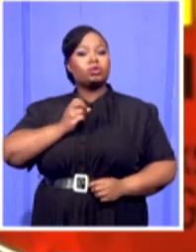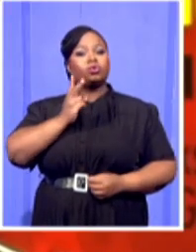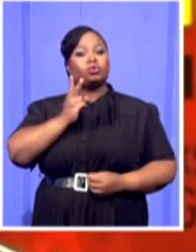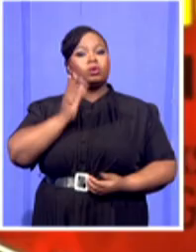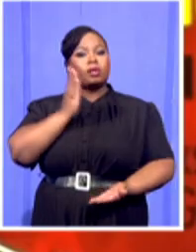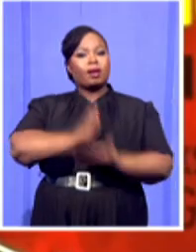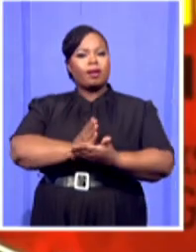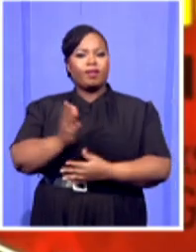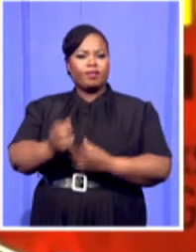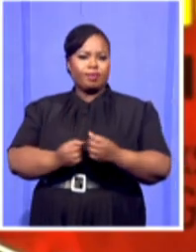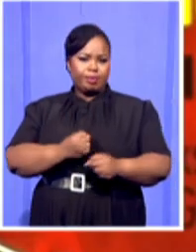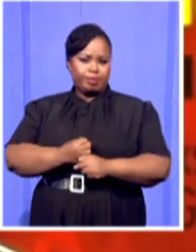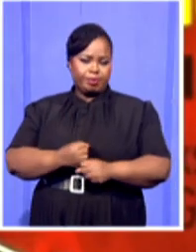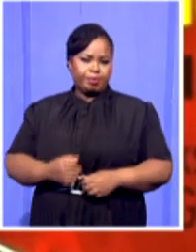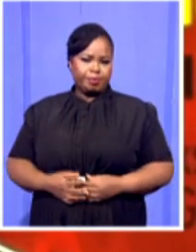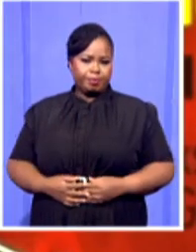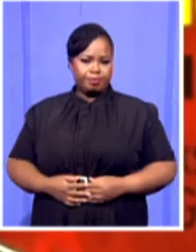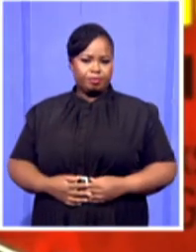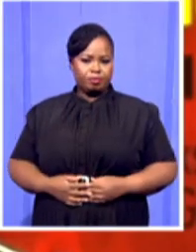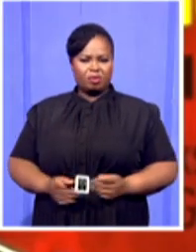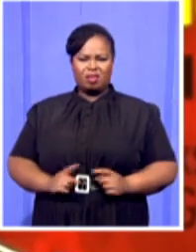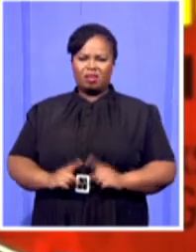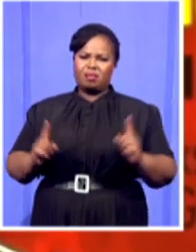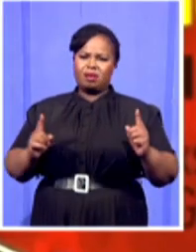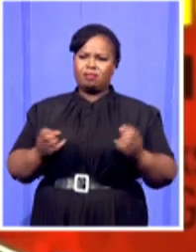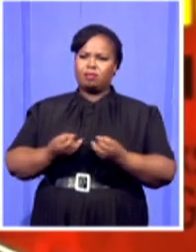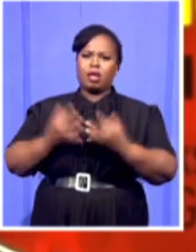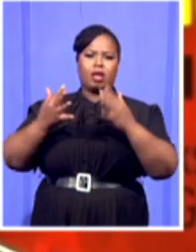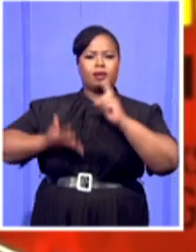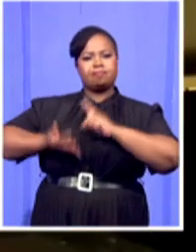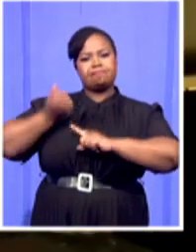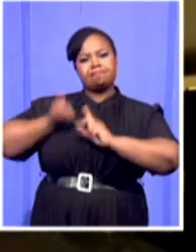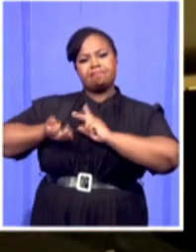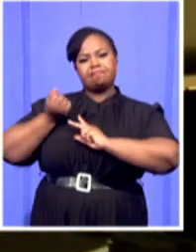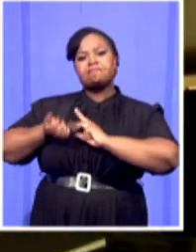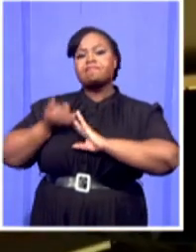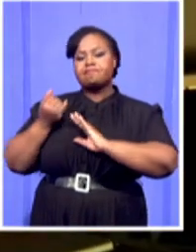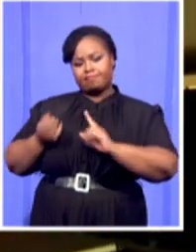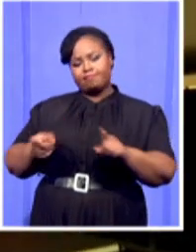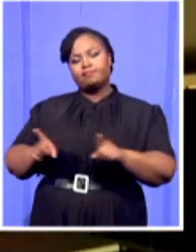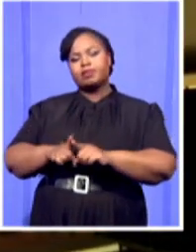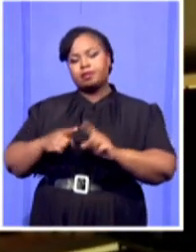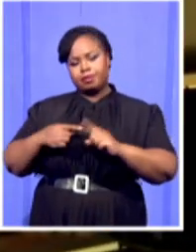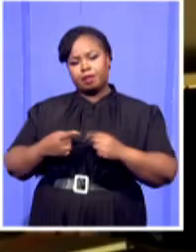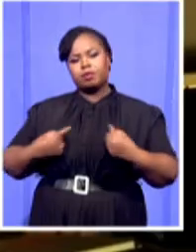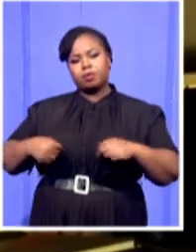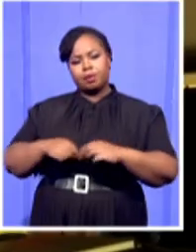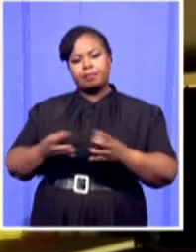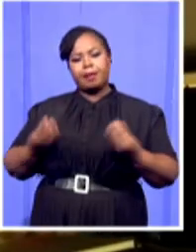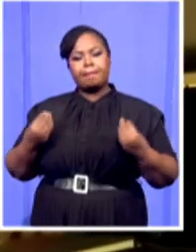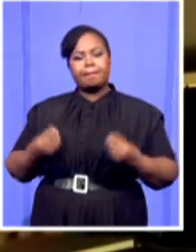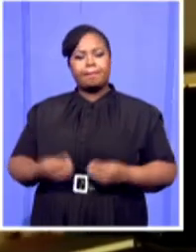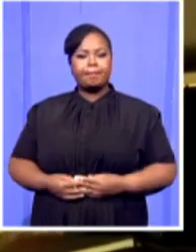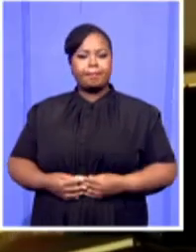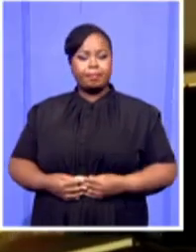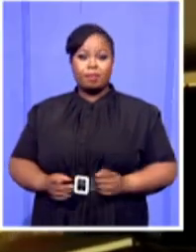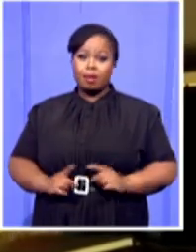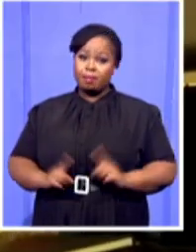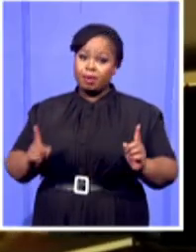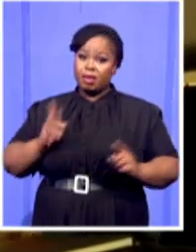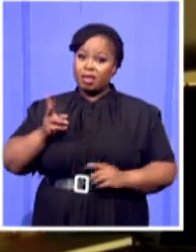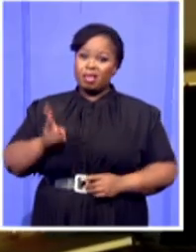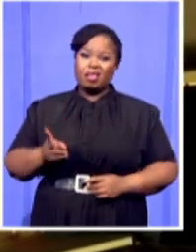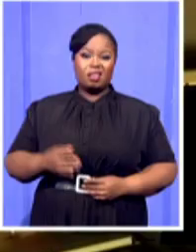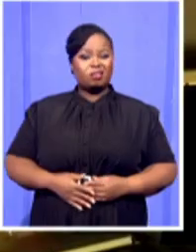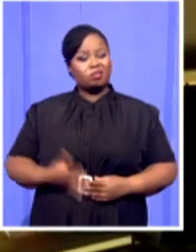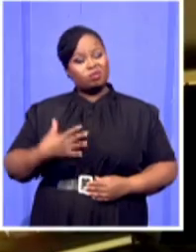2.5 years. But there are a number of victories that we have managed to score as the Federation. But we also want the